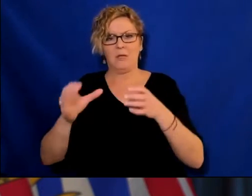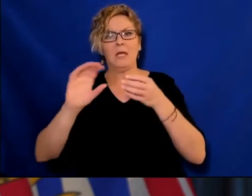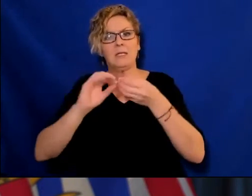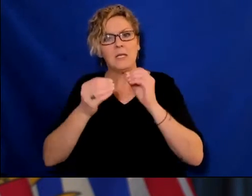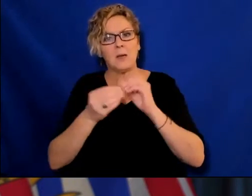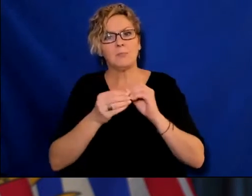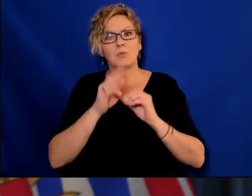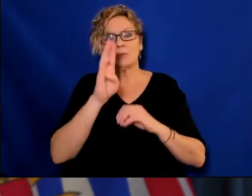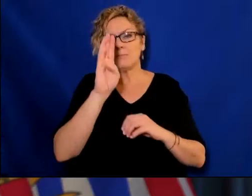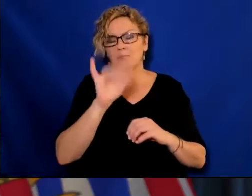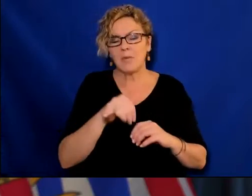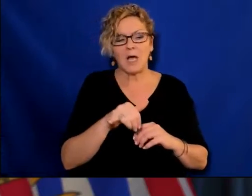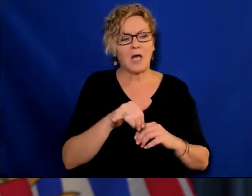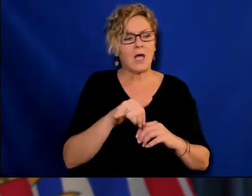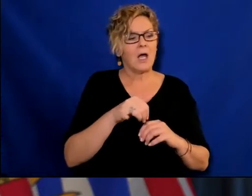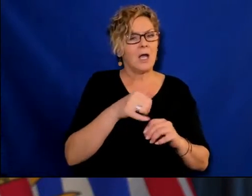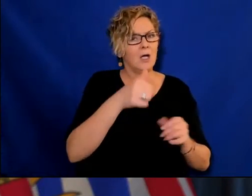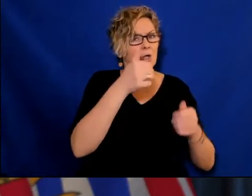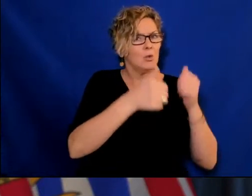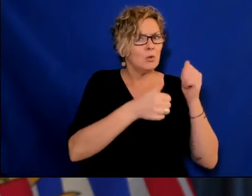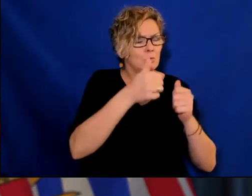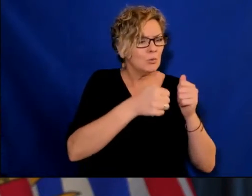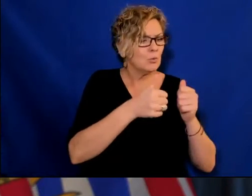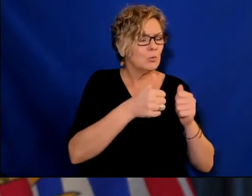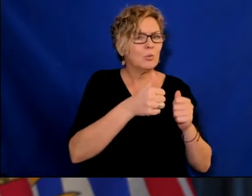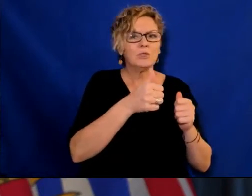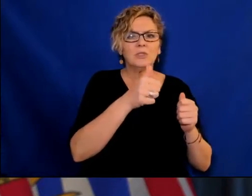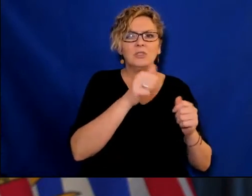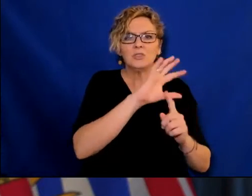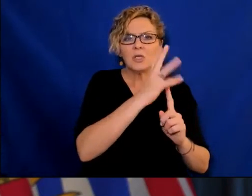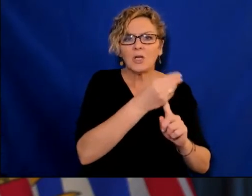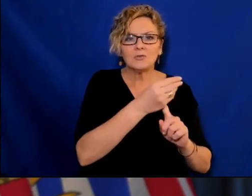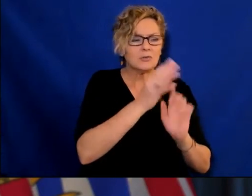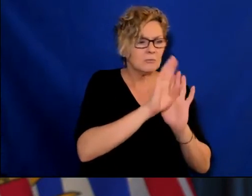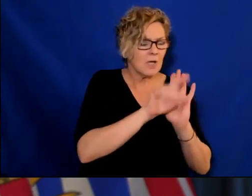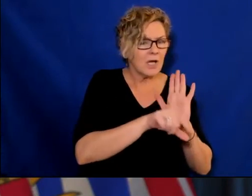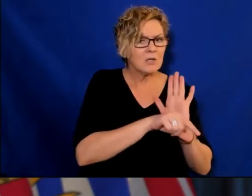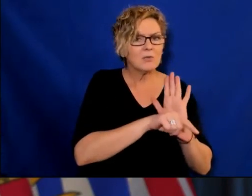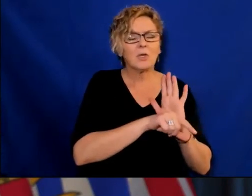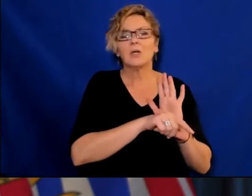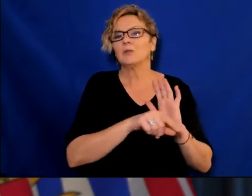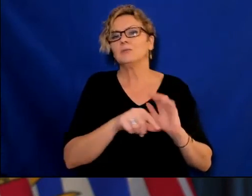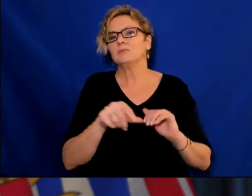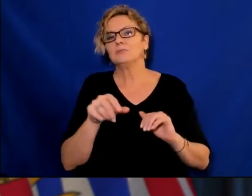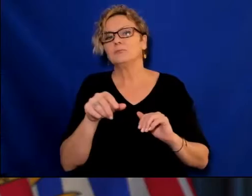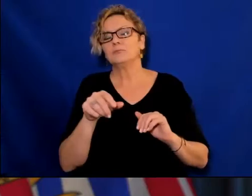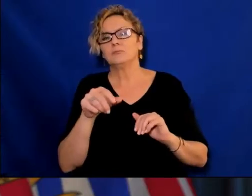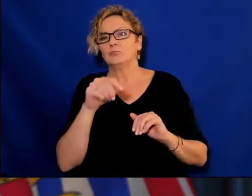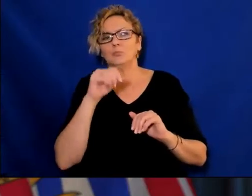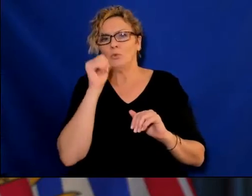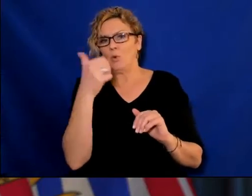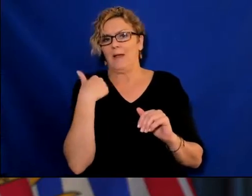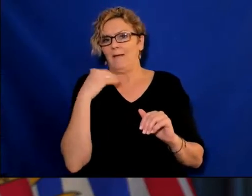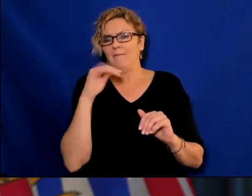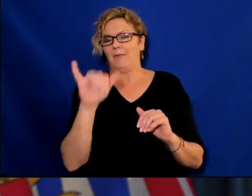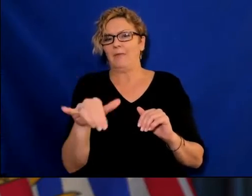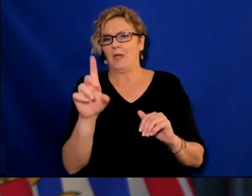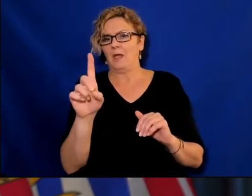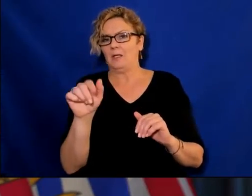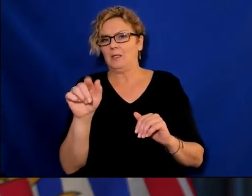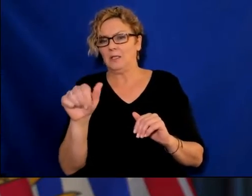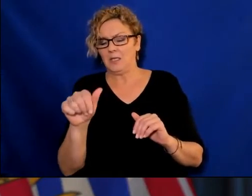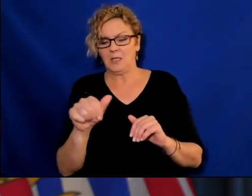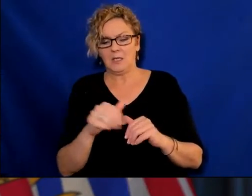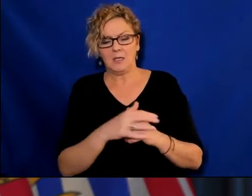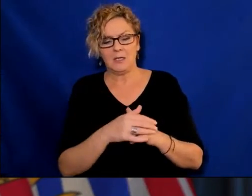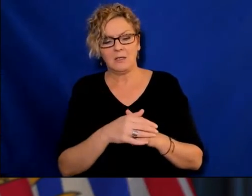are seeing is that there are many families affected in the South Asian community, and many people live in large